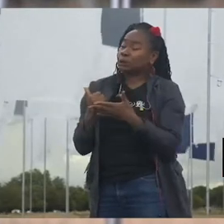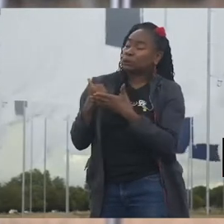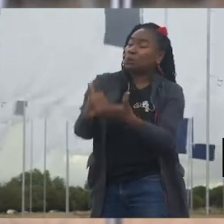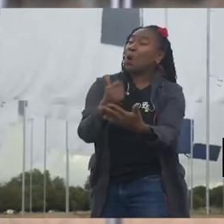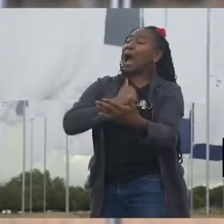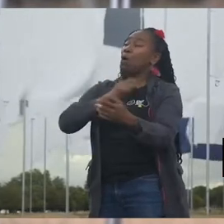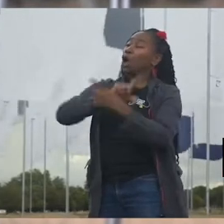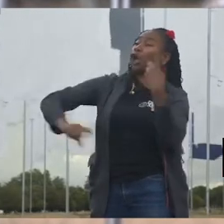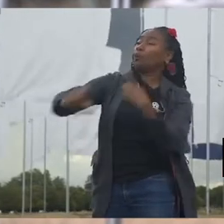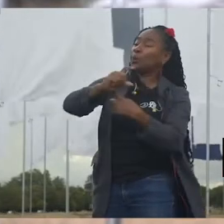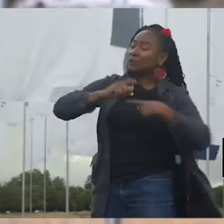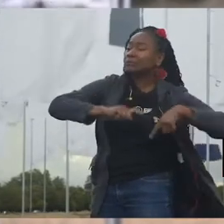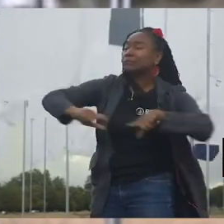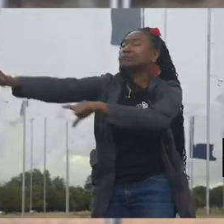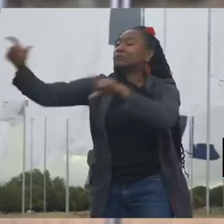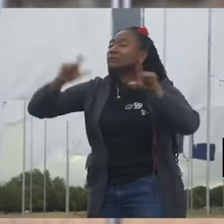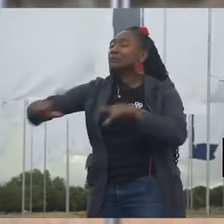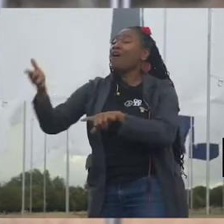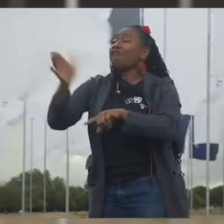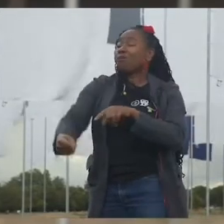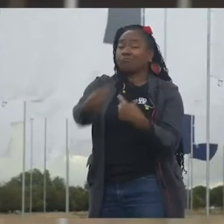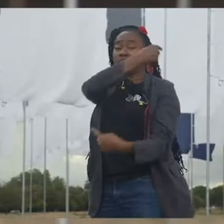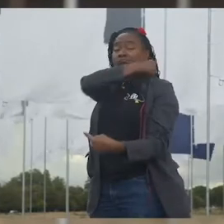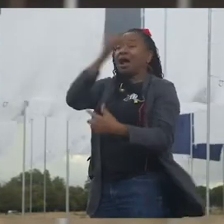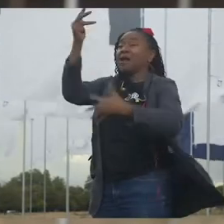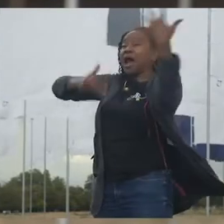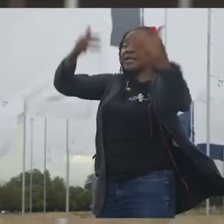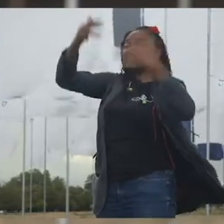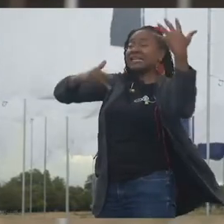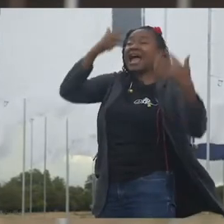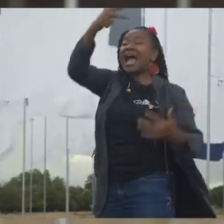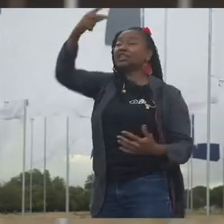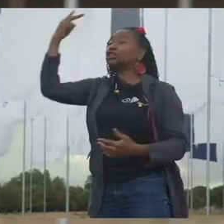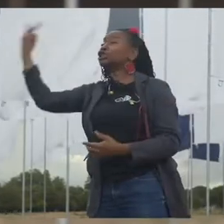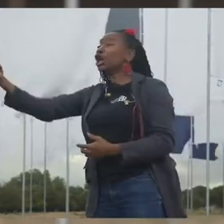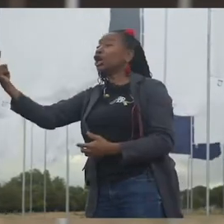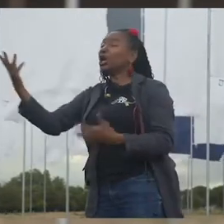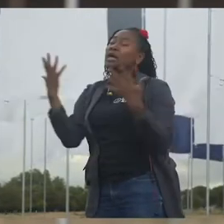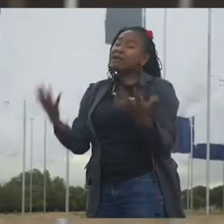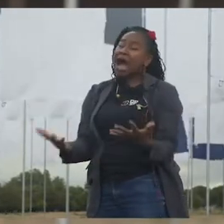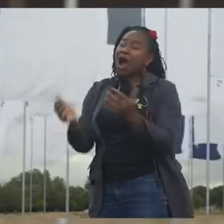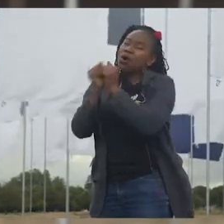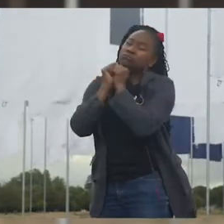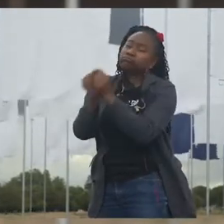healthy and sustainable since 1982, and never have they been more valued or more appreciated than